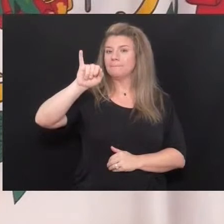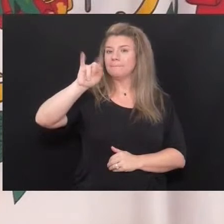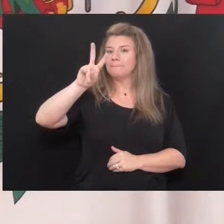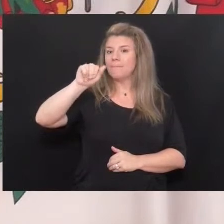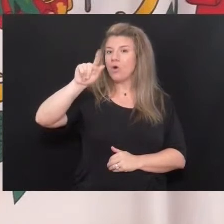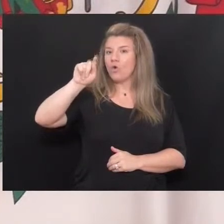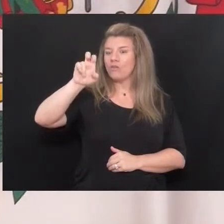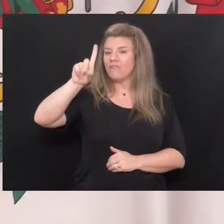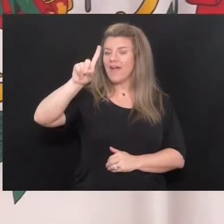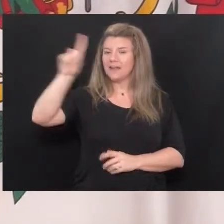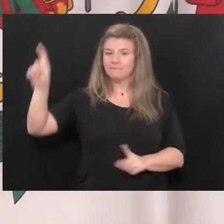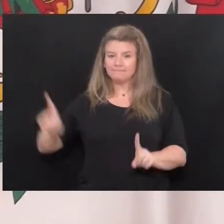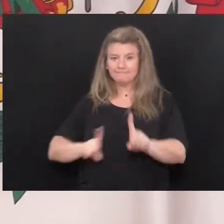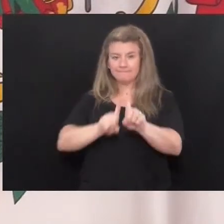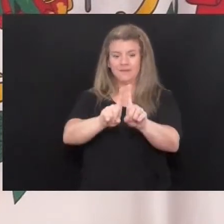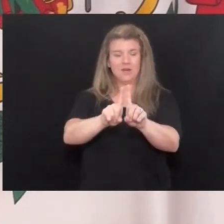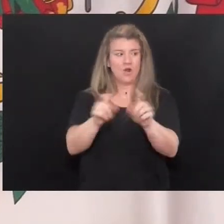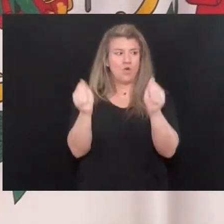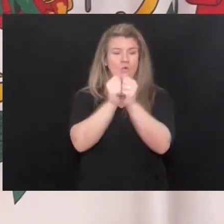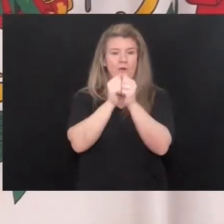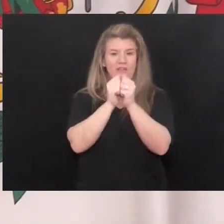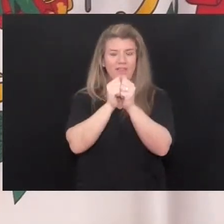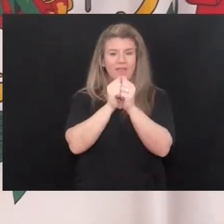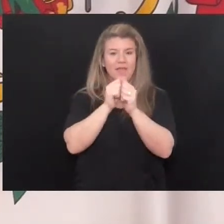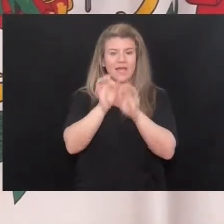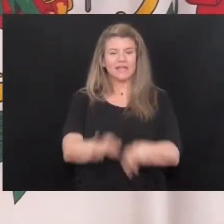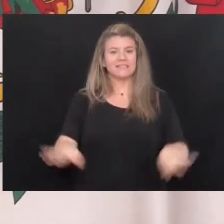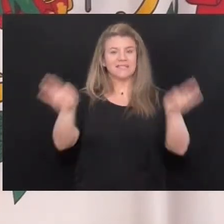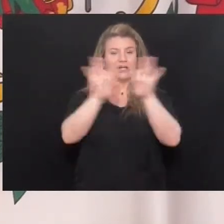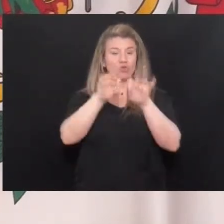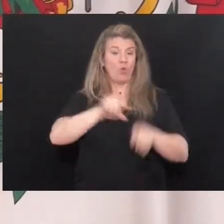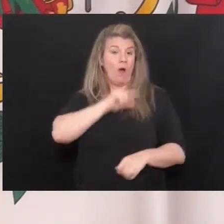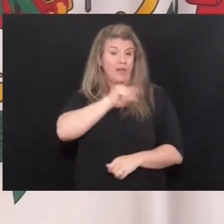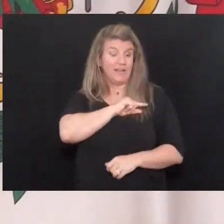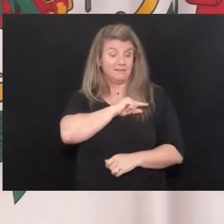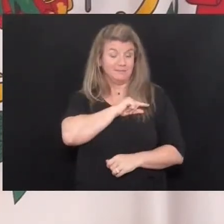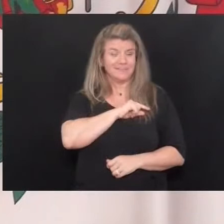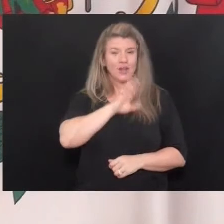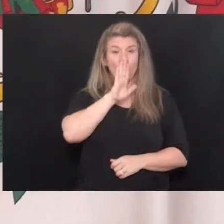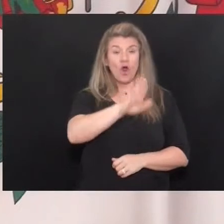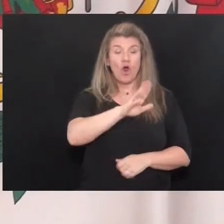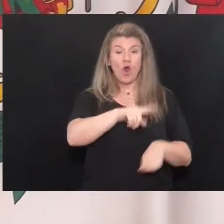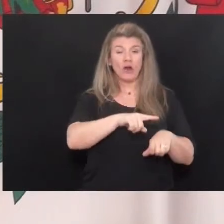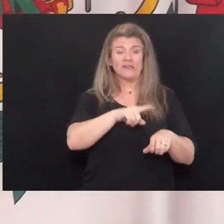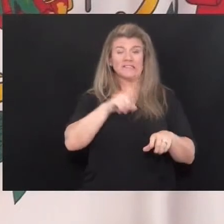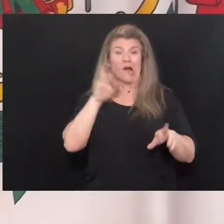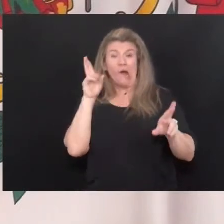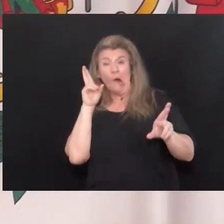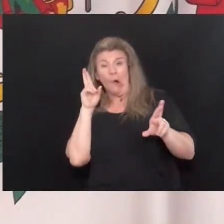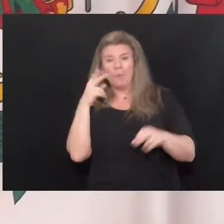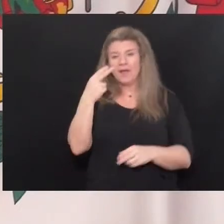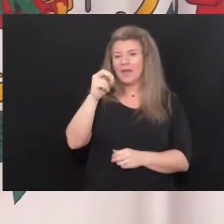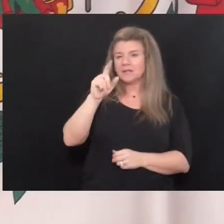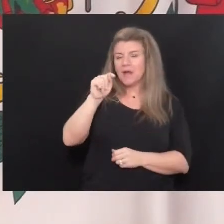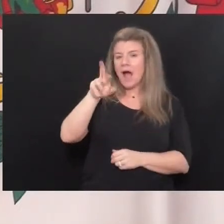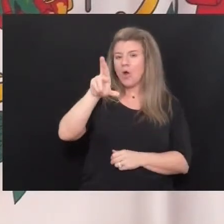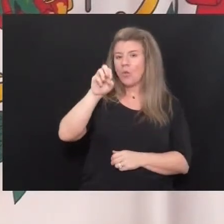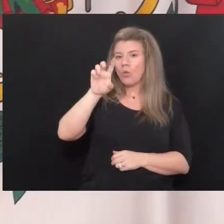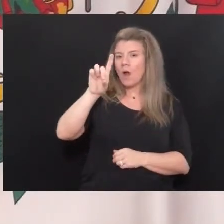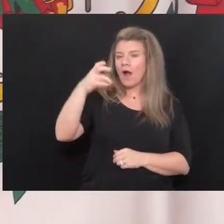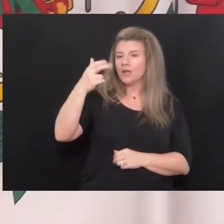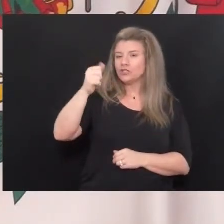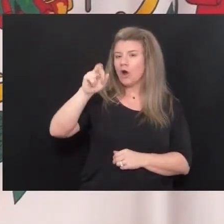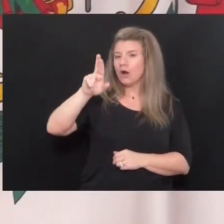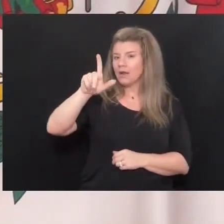right with essential quality. Her long shot is Hot Rod Charlie.